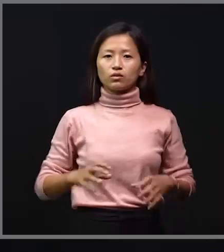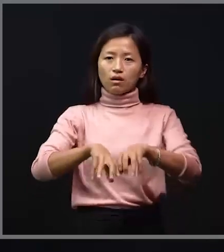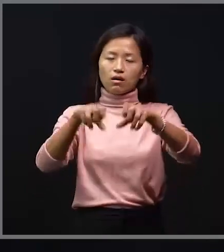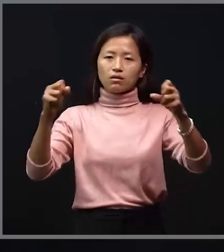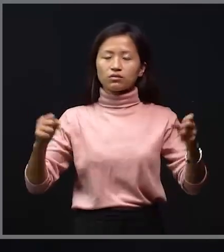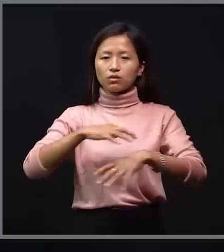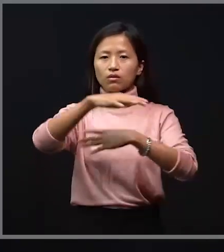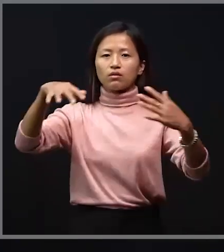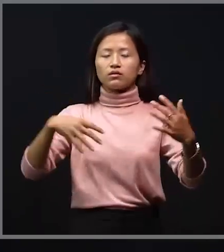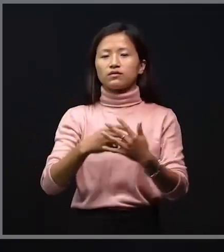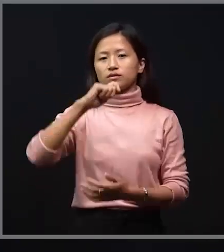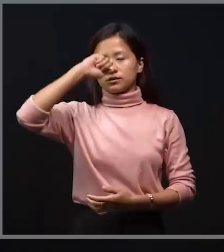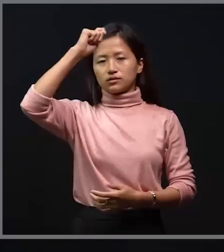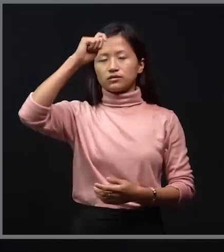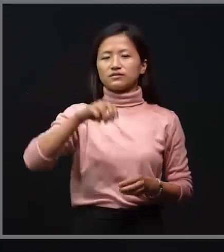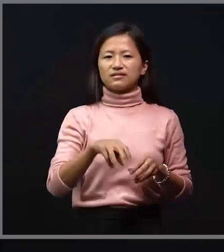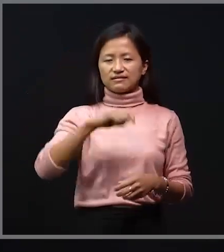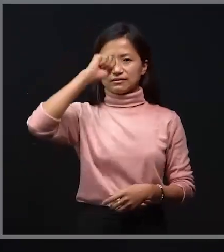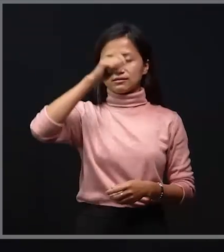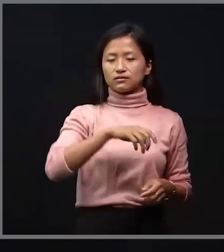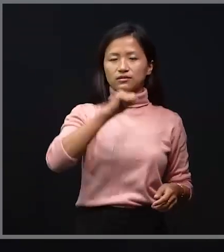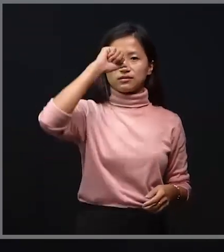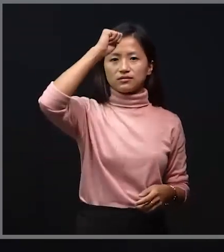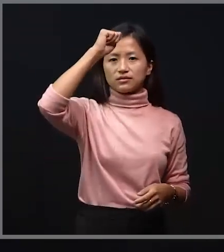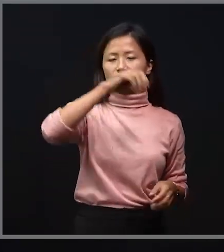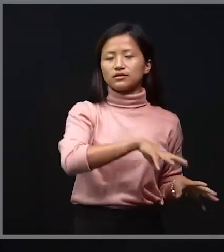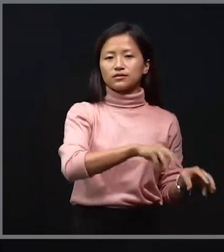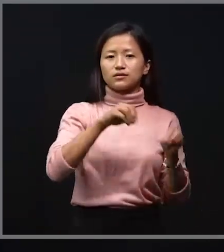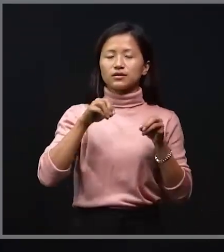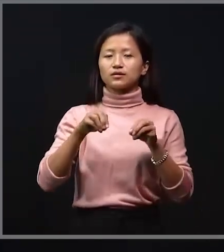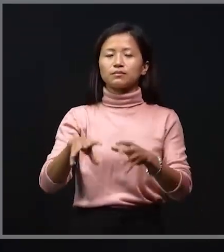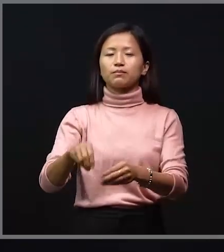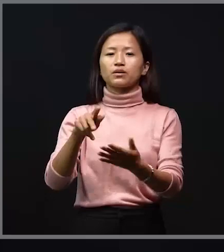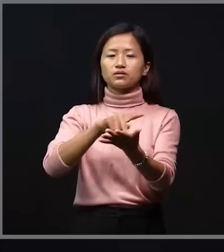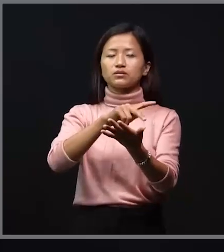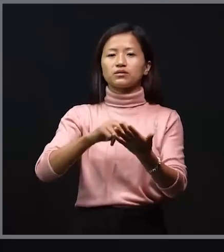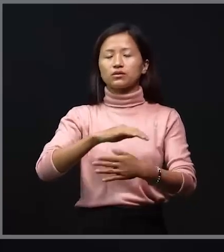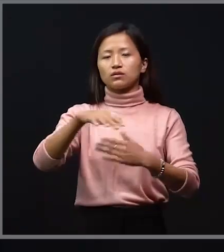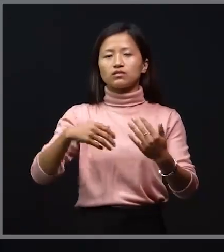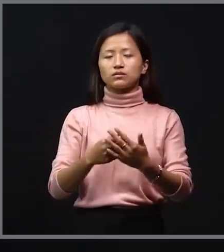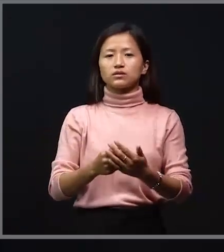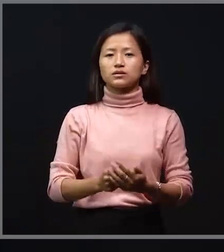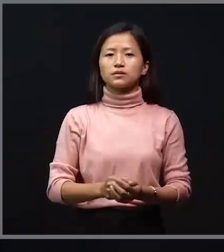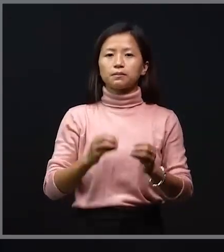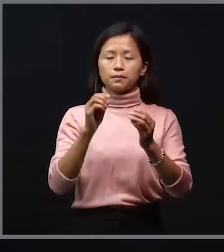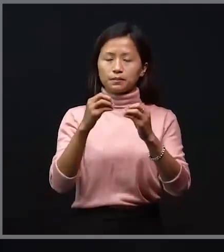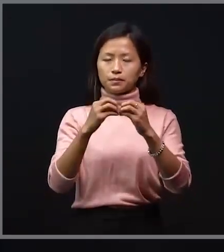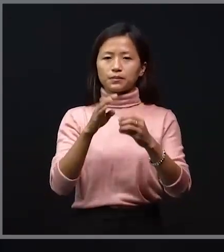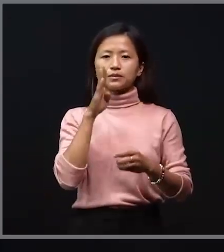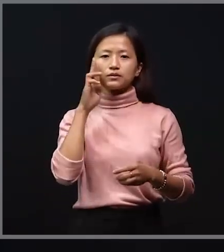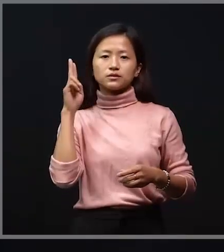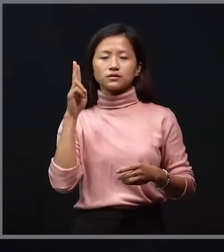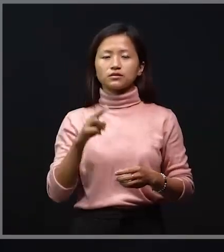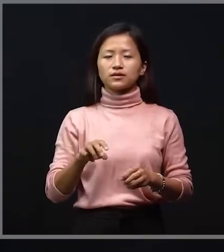over India, the Indians, they were taking part in this movement. And again, because of this, the Britishers, they